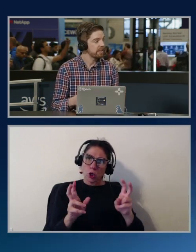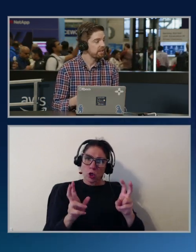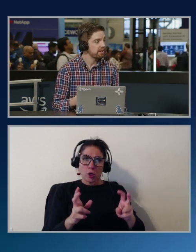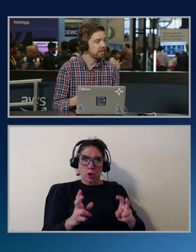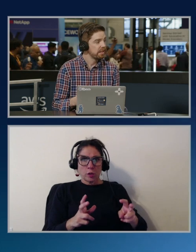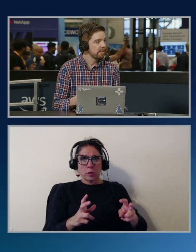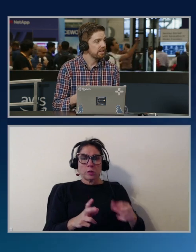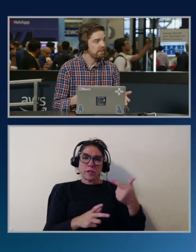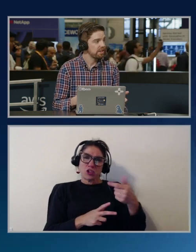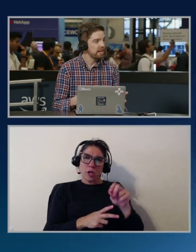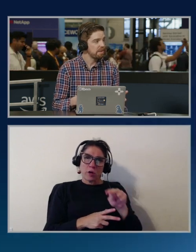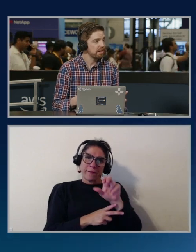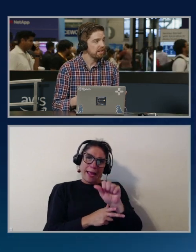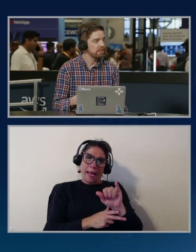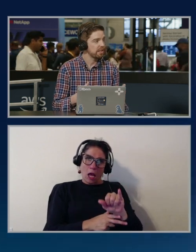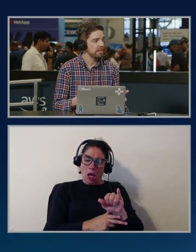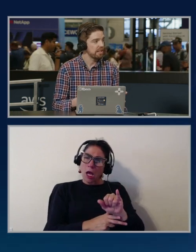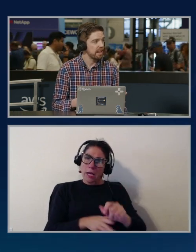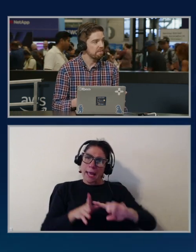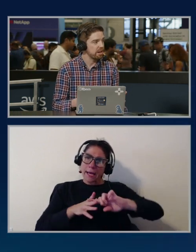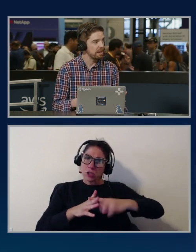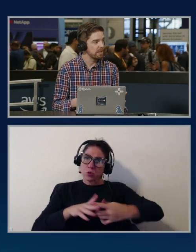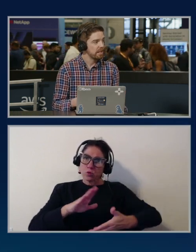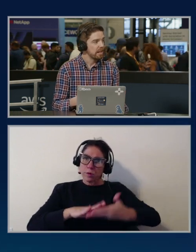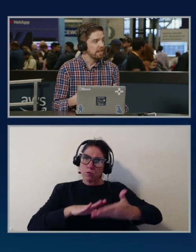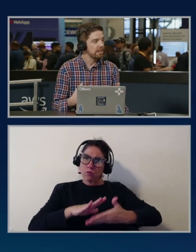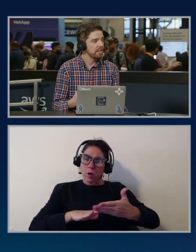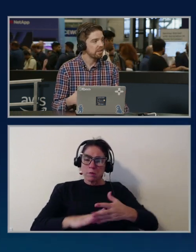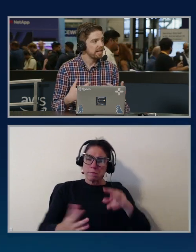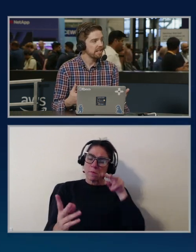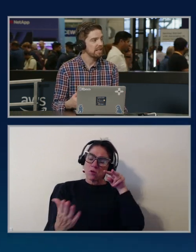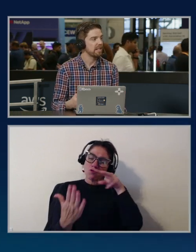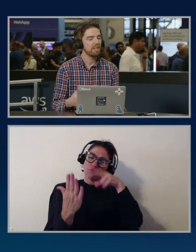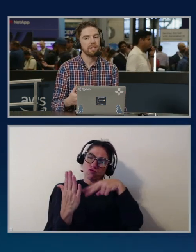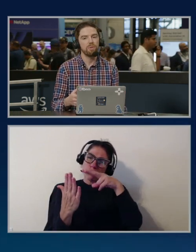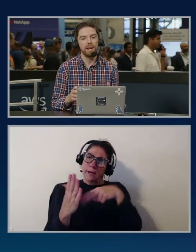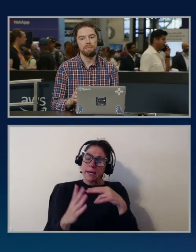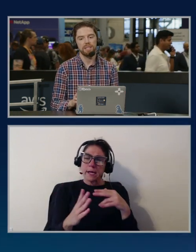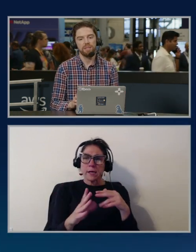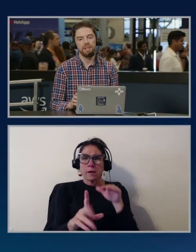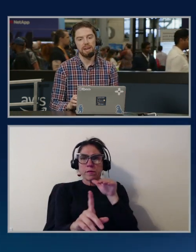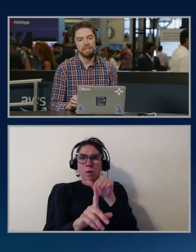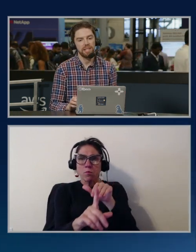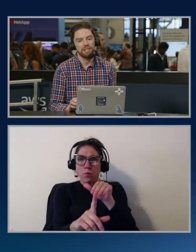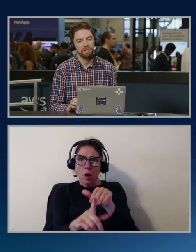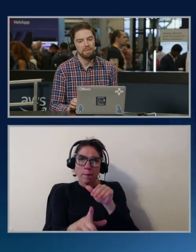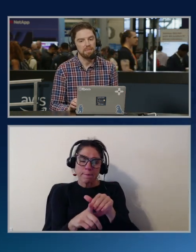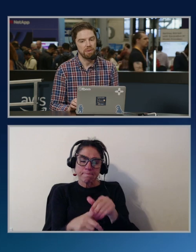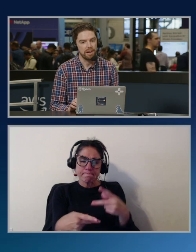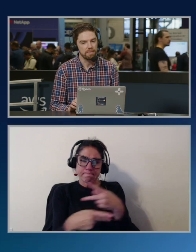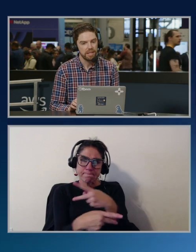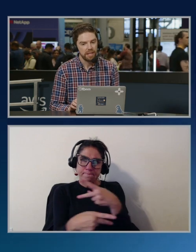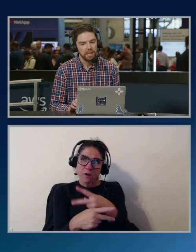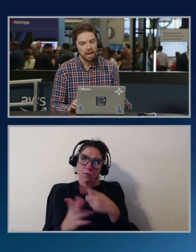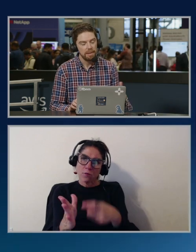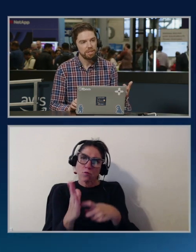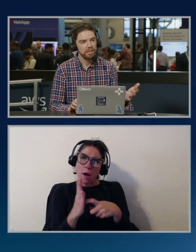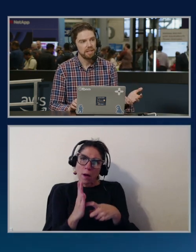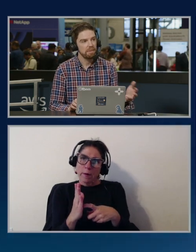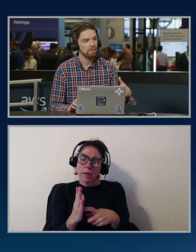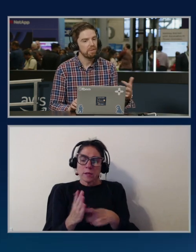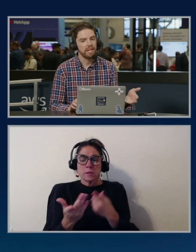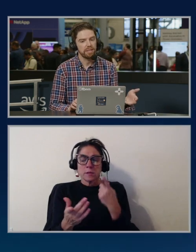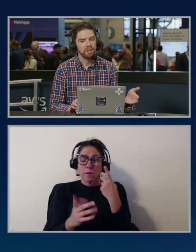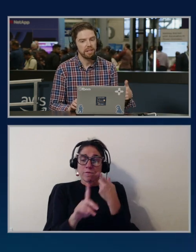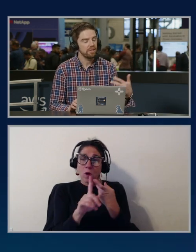and execute. So the first step they're going to do is look at that prompt, and they're going to try to distill the requirements for your application from that prompt.